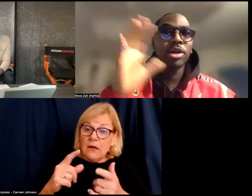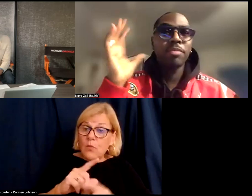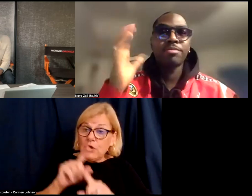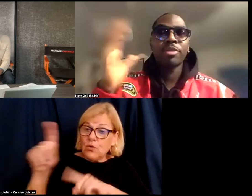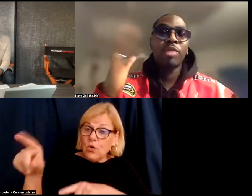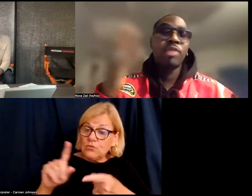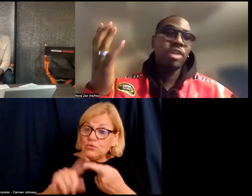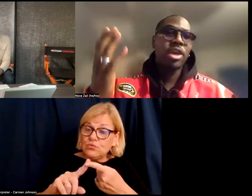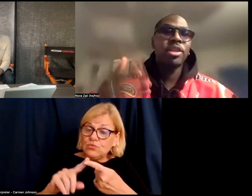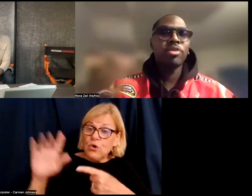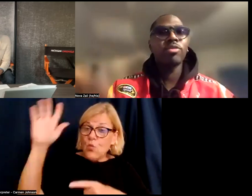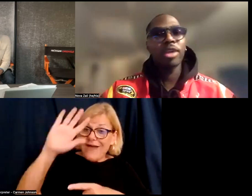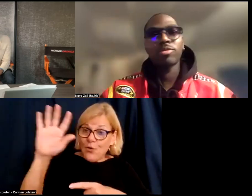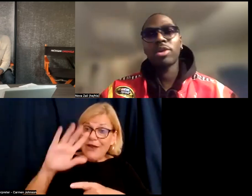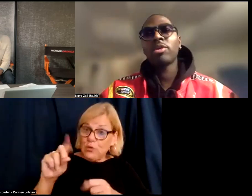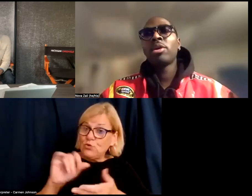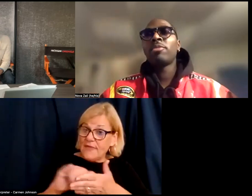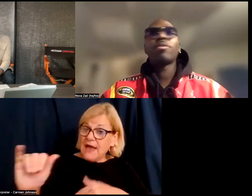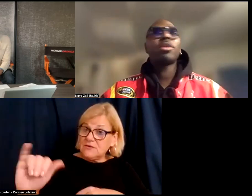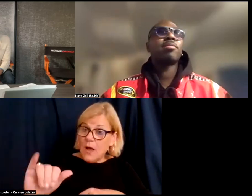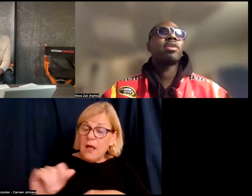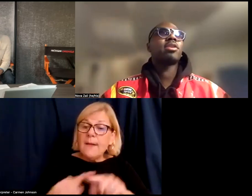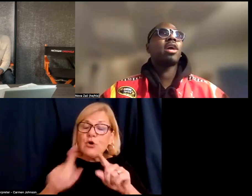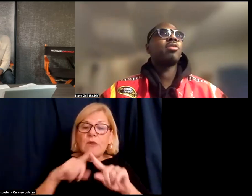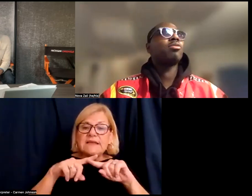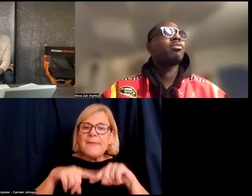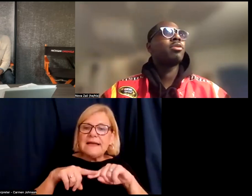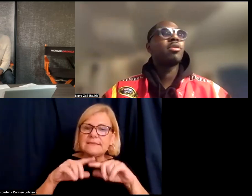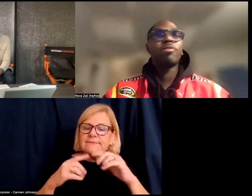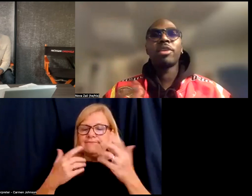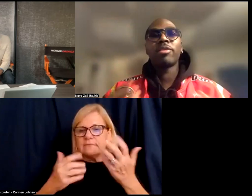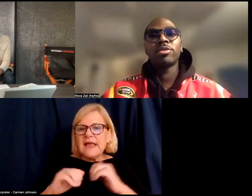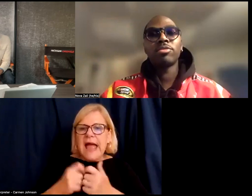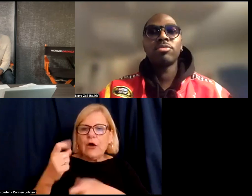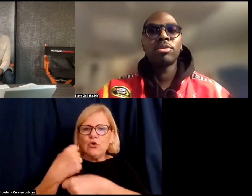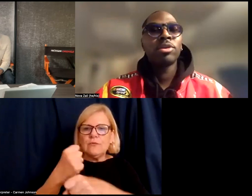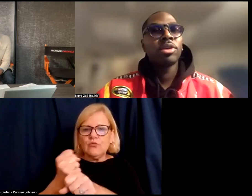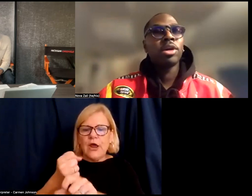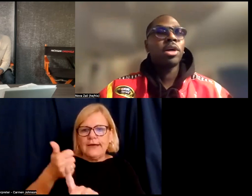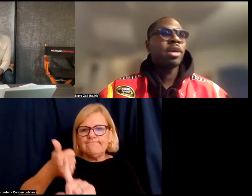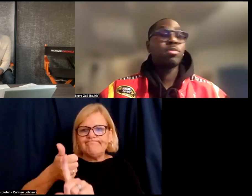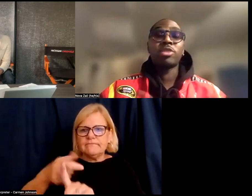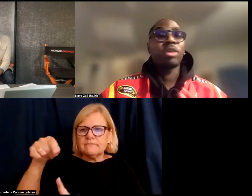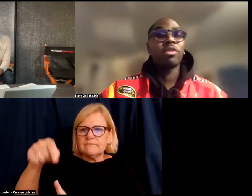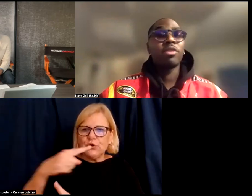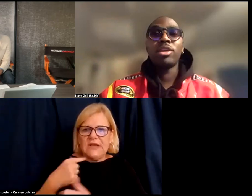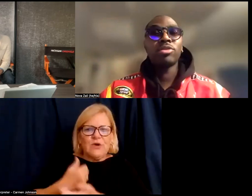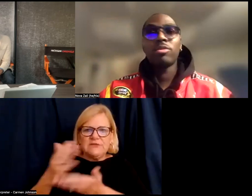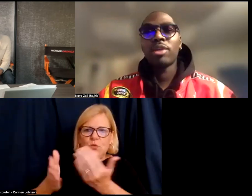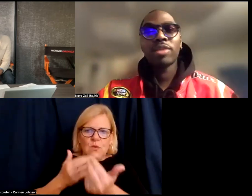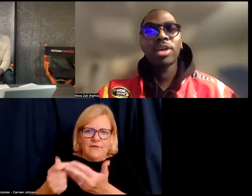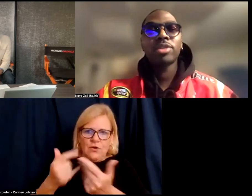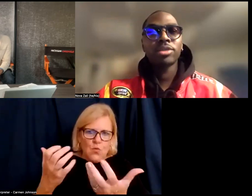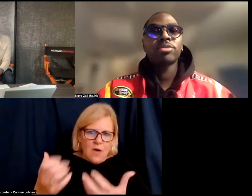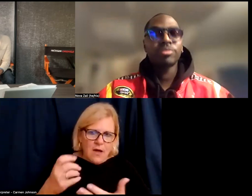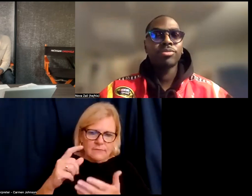to wave your hand, then you could do that as well. But it really depends on how you configure it to express whatever you need to in